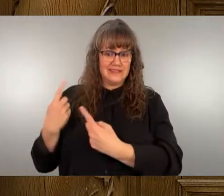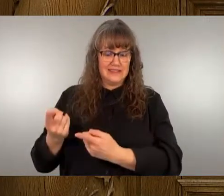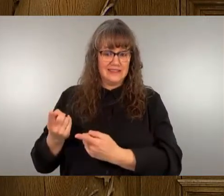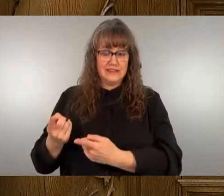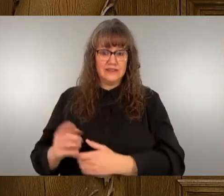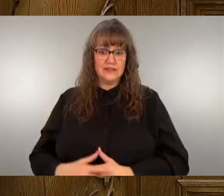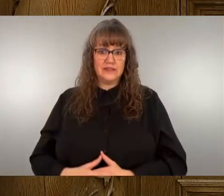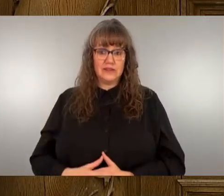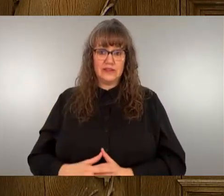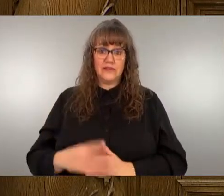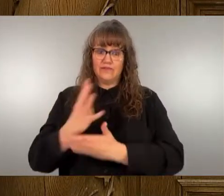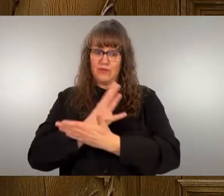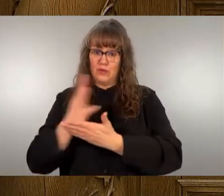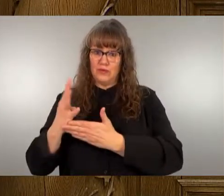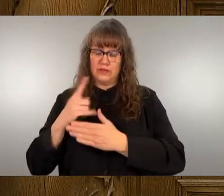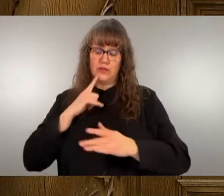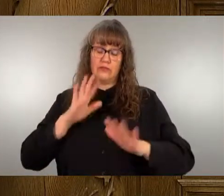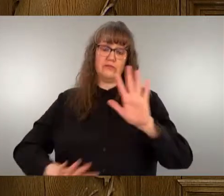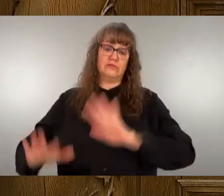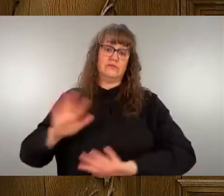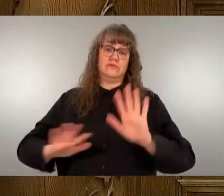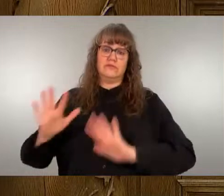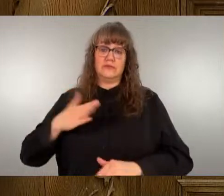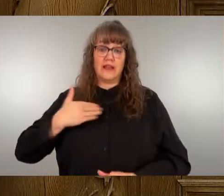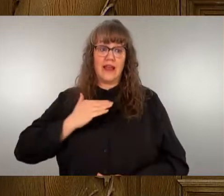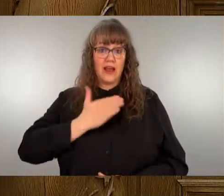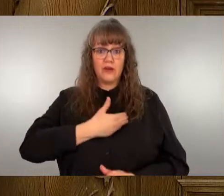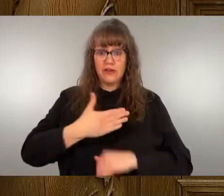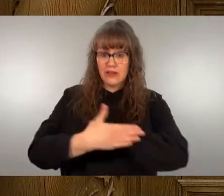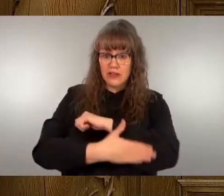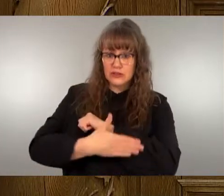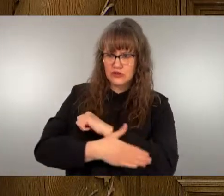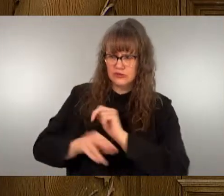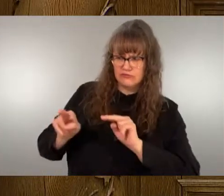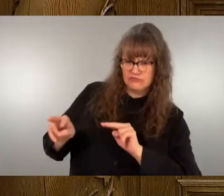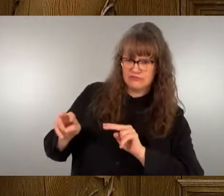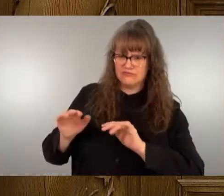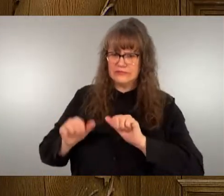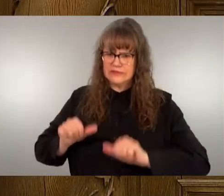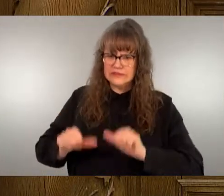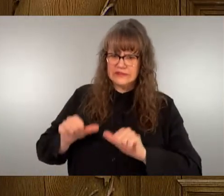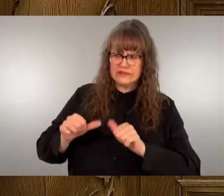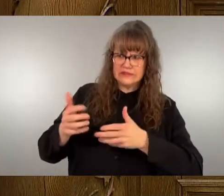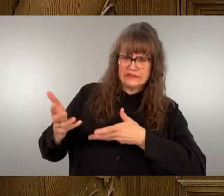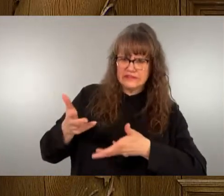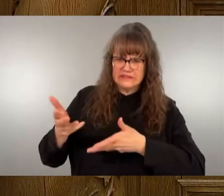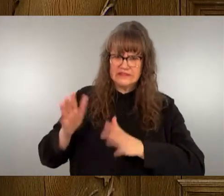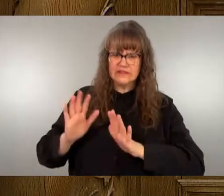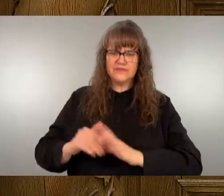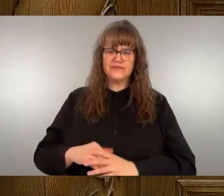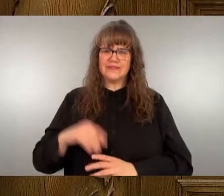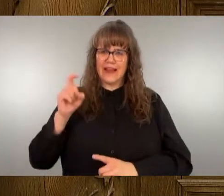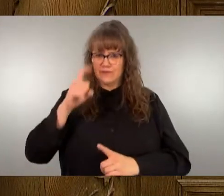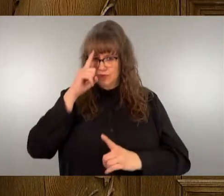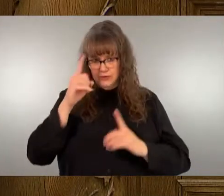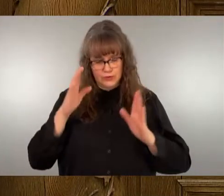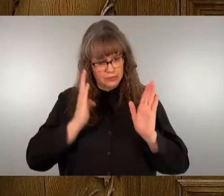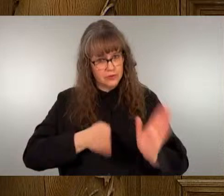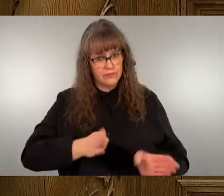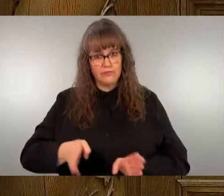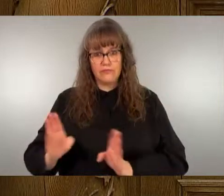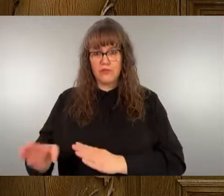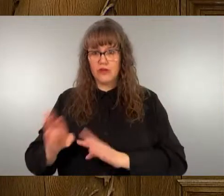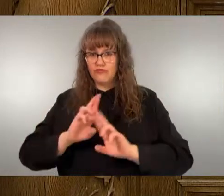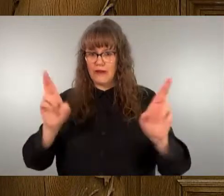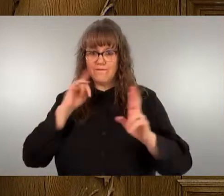to continue for the next 4 years. The historic bond between Canada and the United States has been